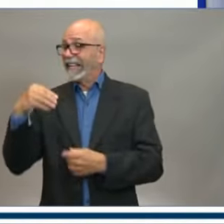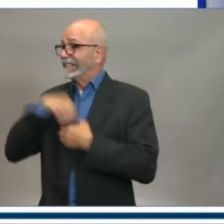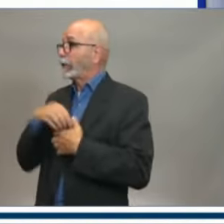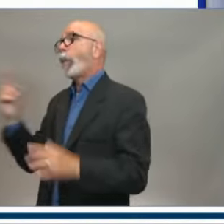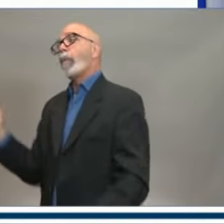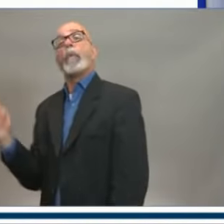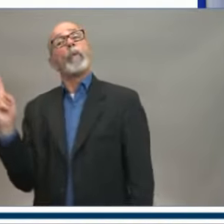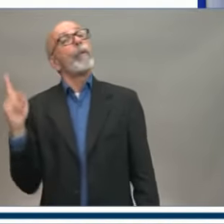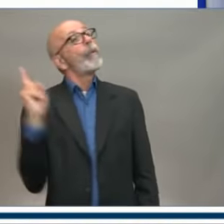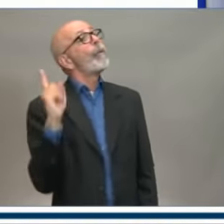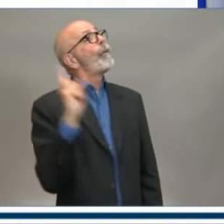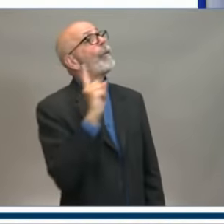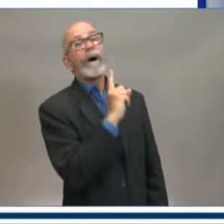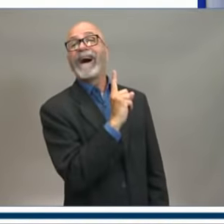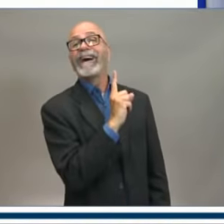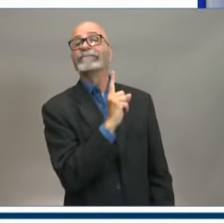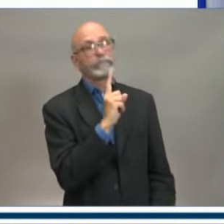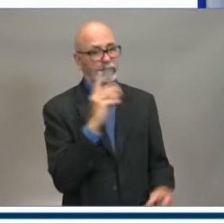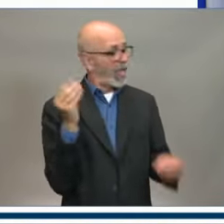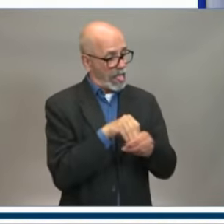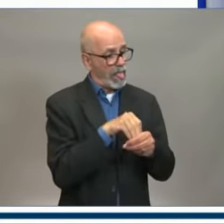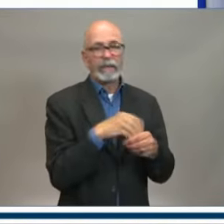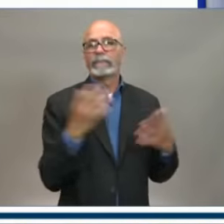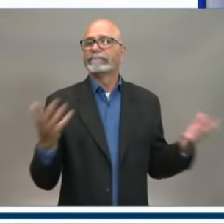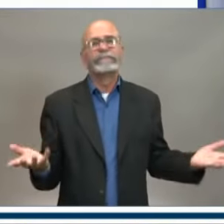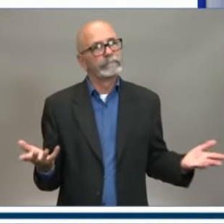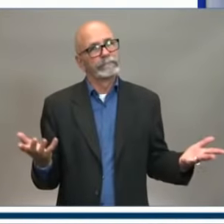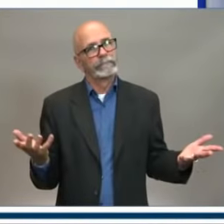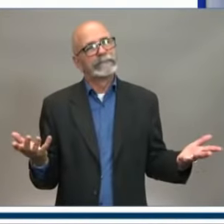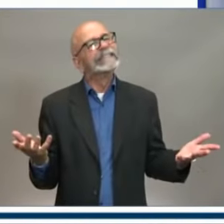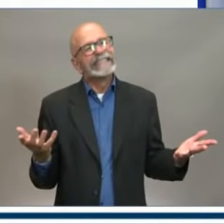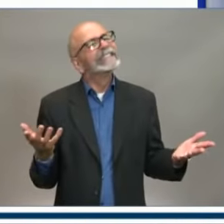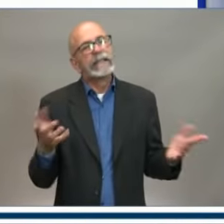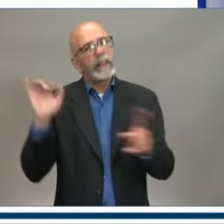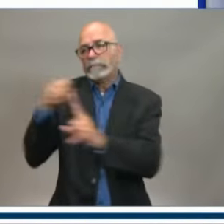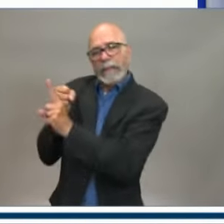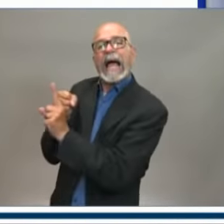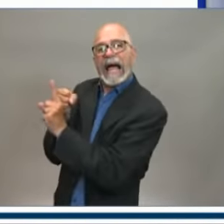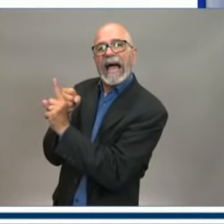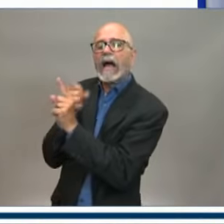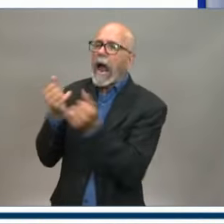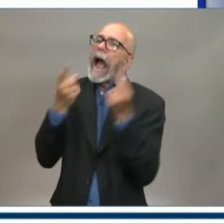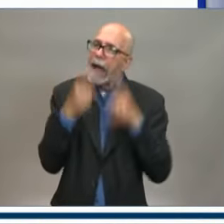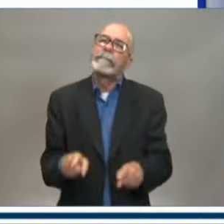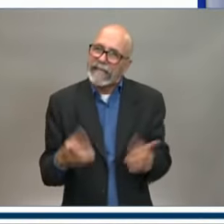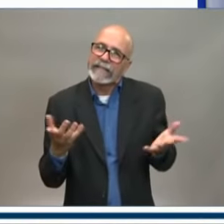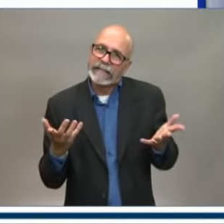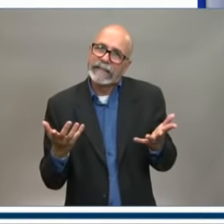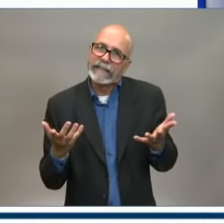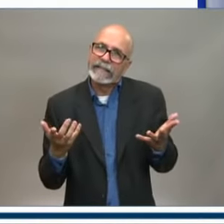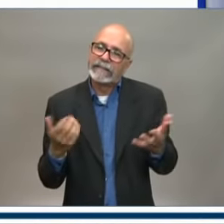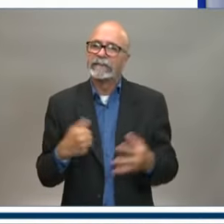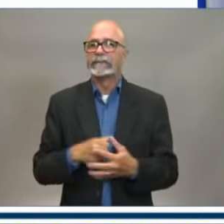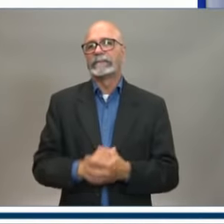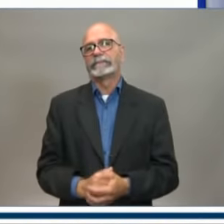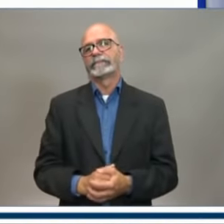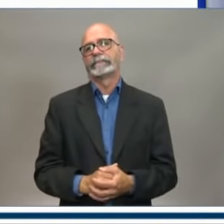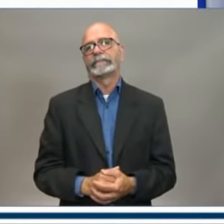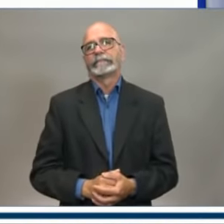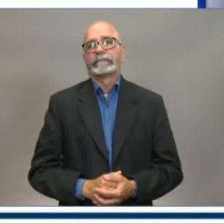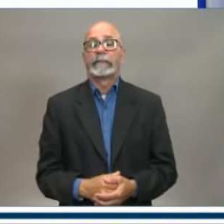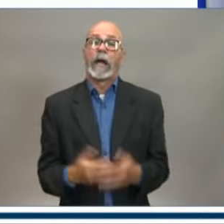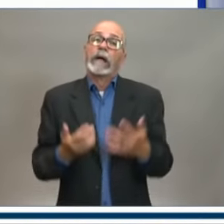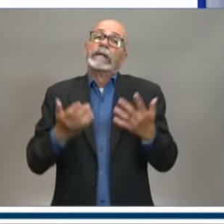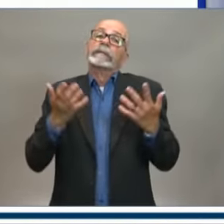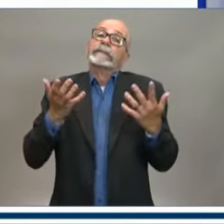in to this facility, had a huge impact on families and quite frankly, the province. So